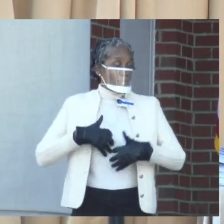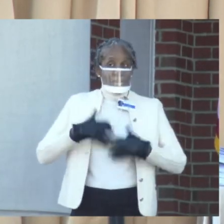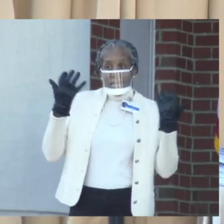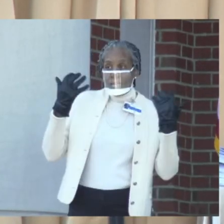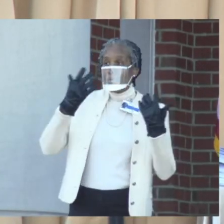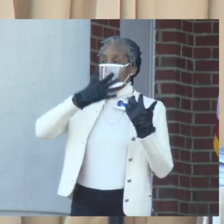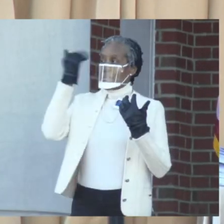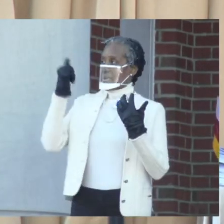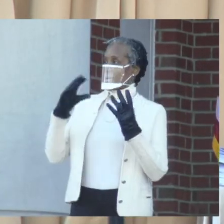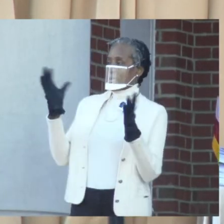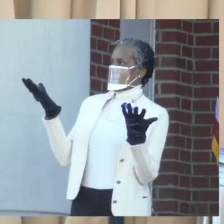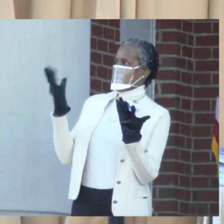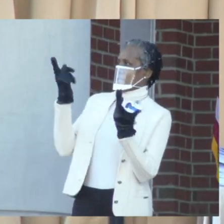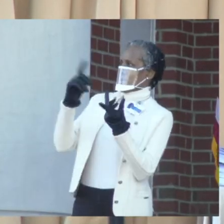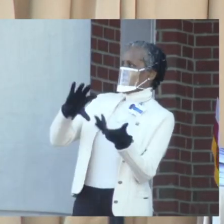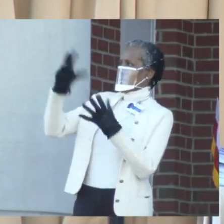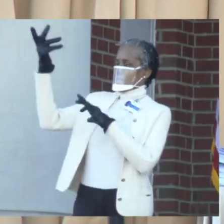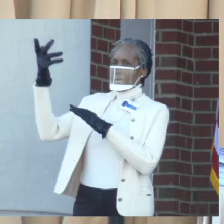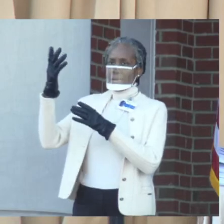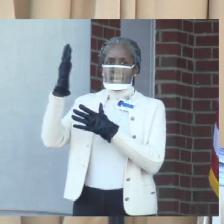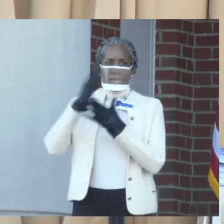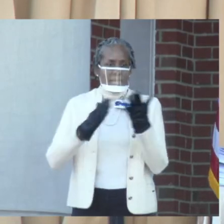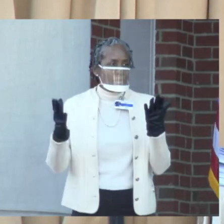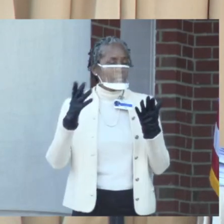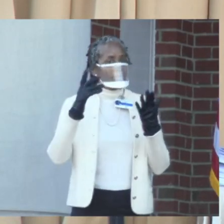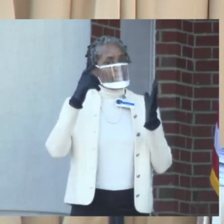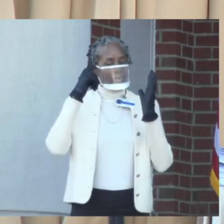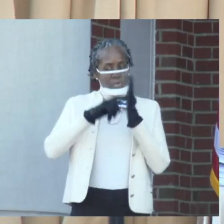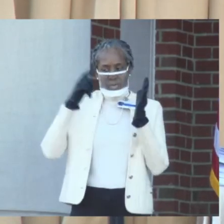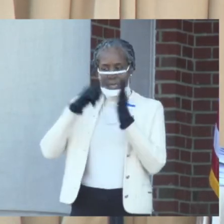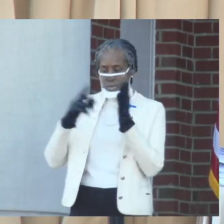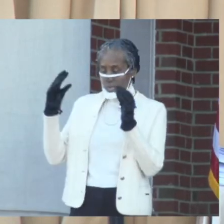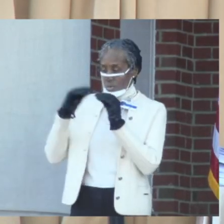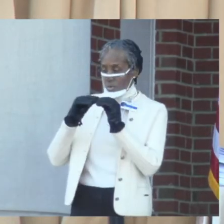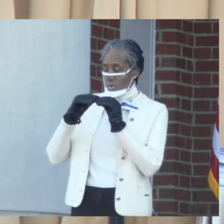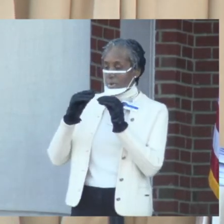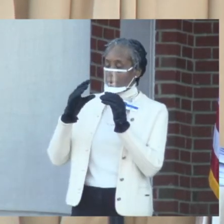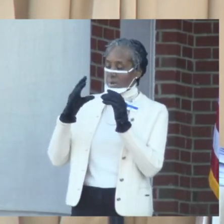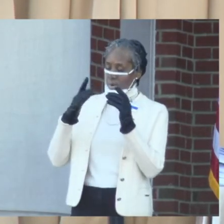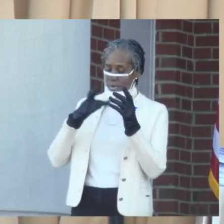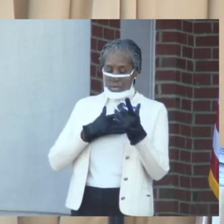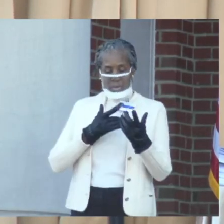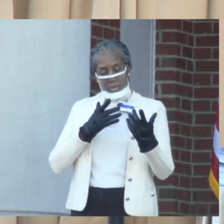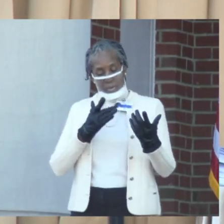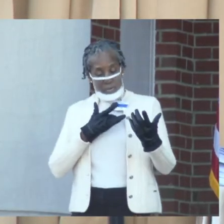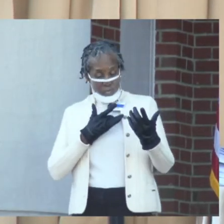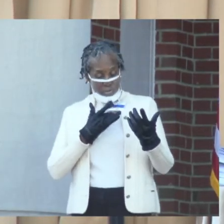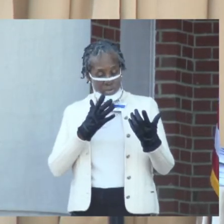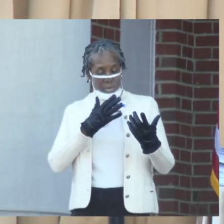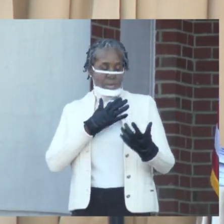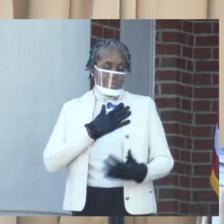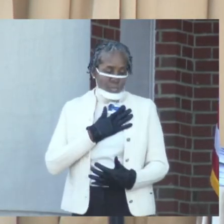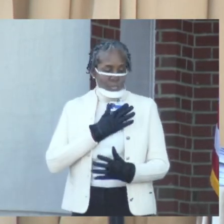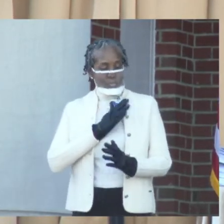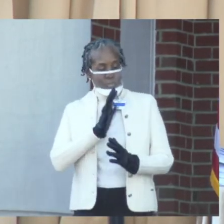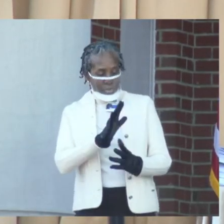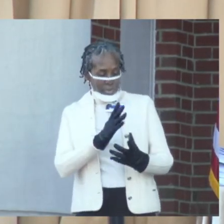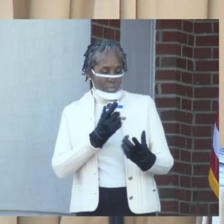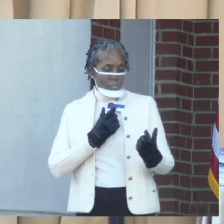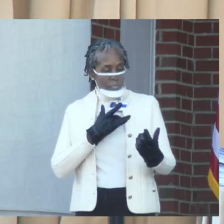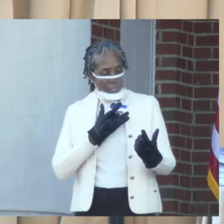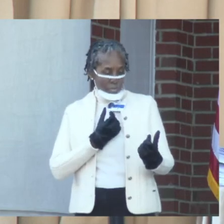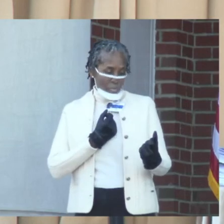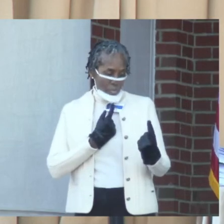overlooked. Many of us are learning to hold a more expansive compassion and act on it. Many of us feel